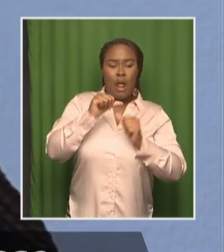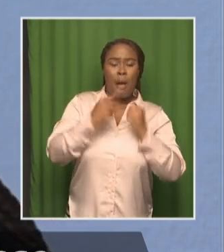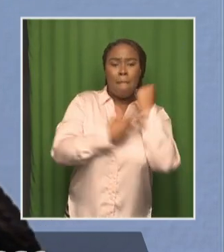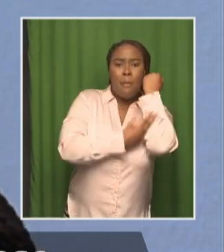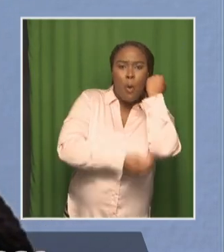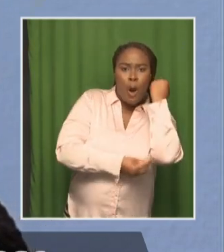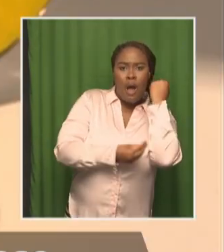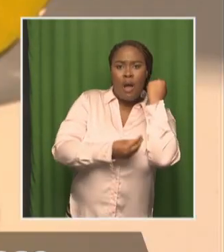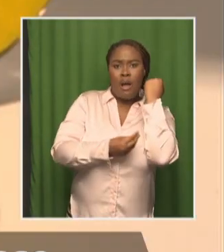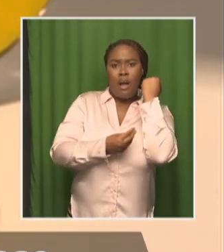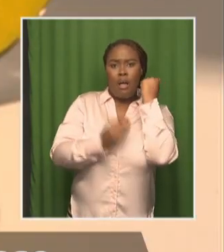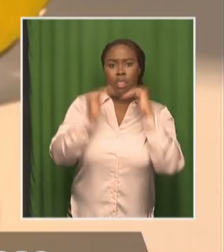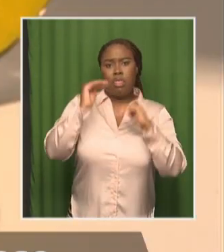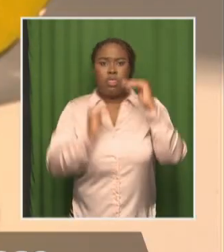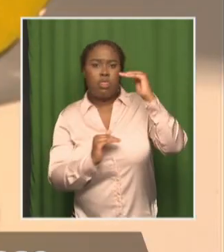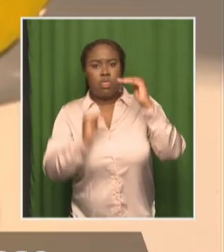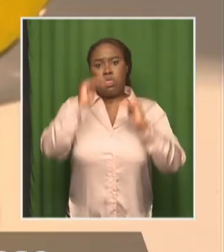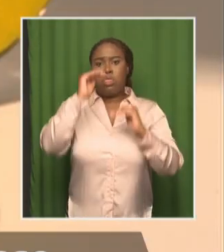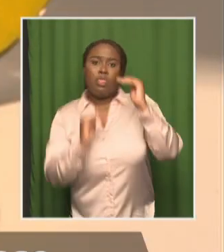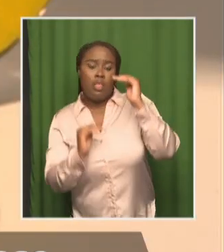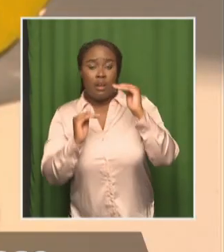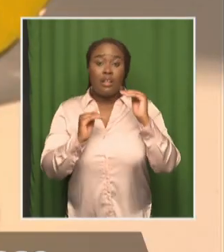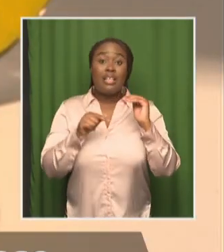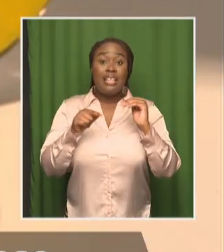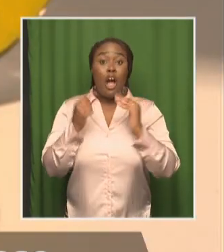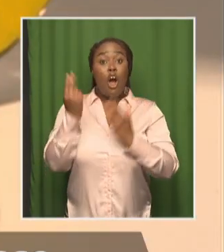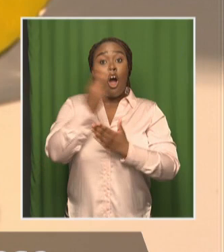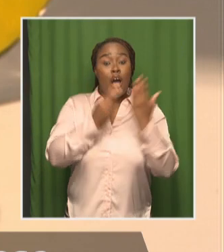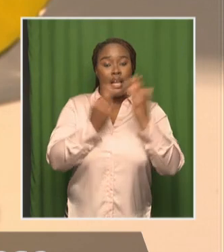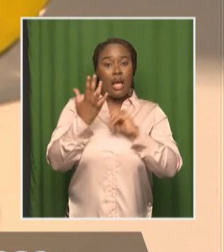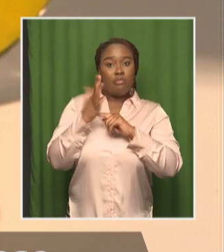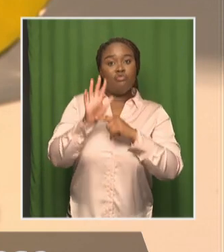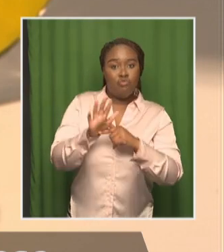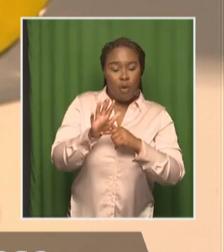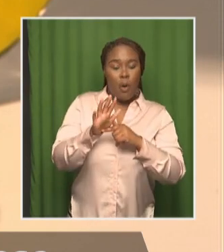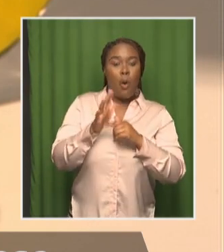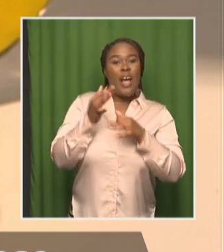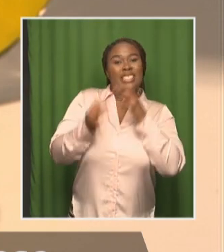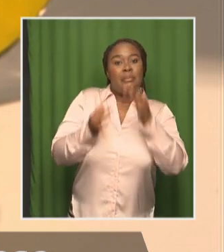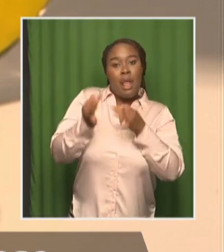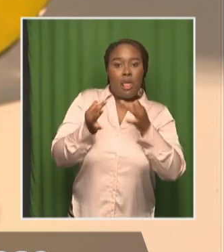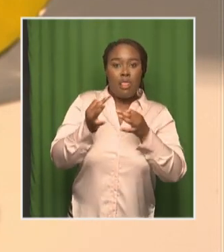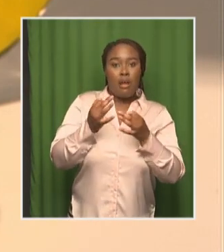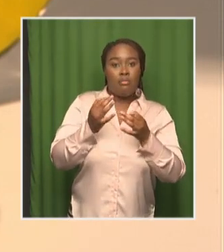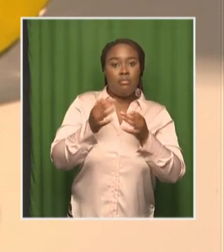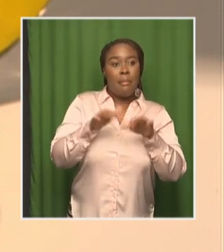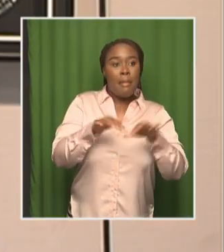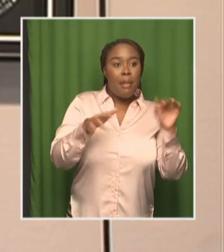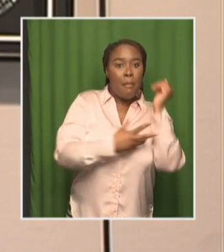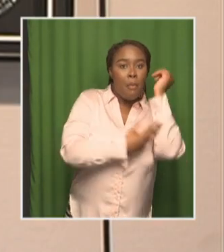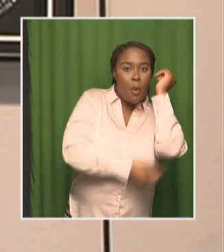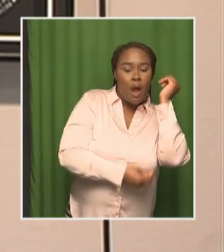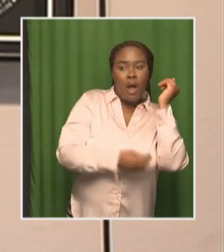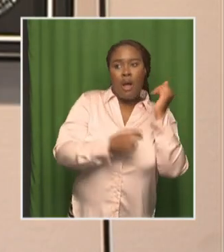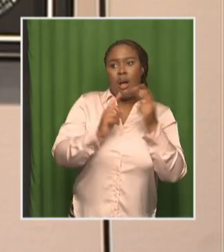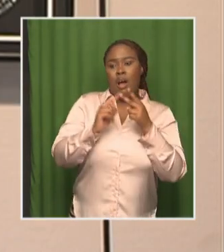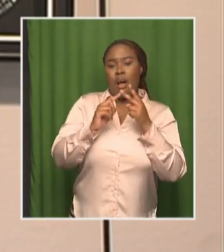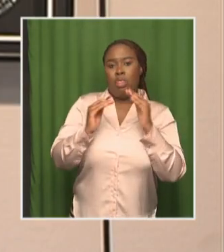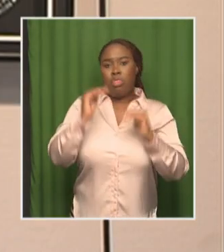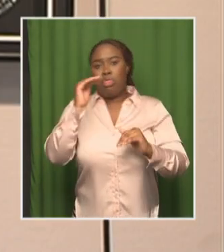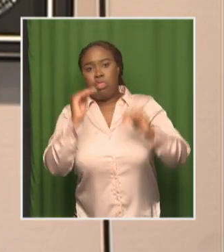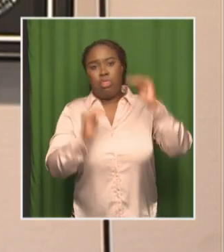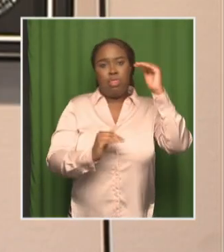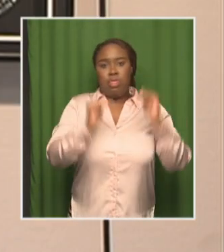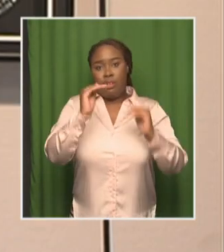has often played a role in expressing the struggles and triumphs of the people. unity, Ubuntu. What I